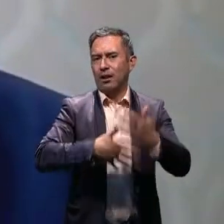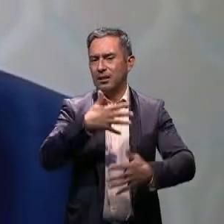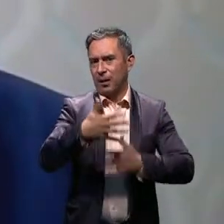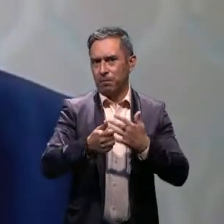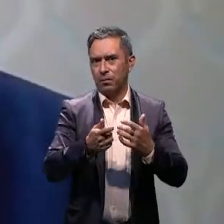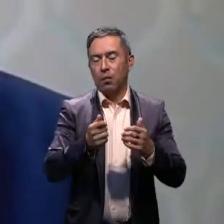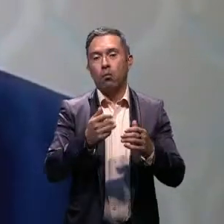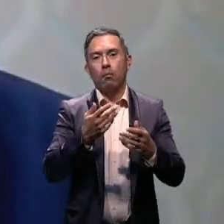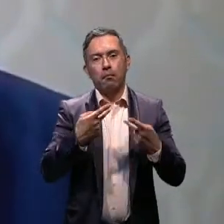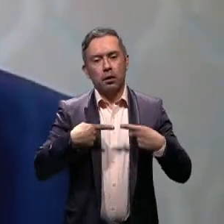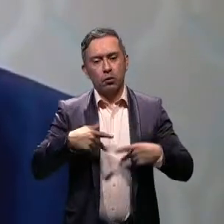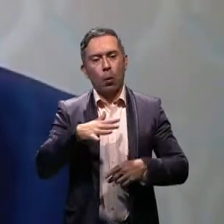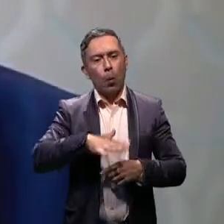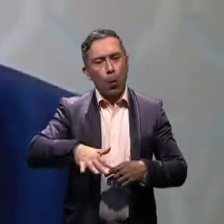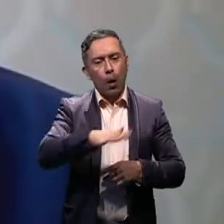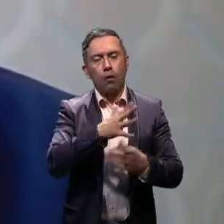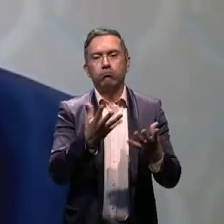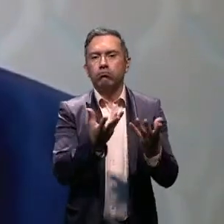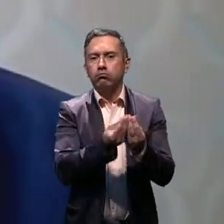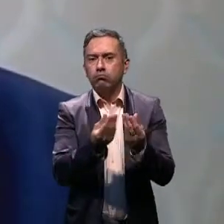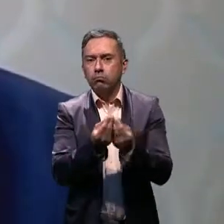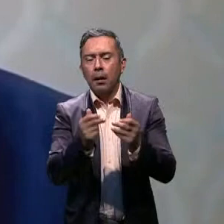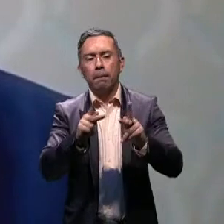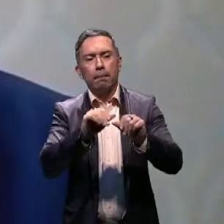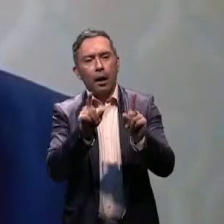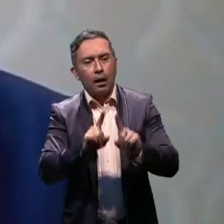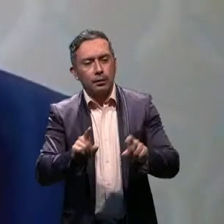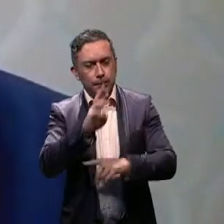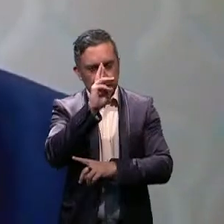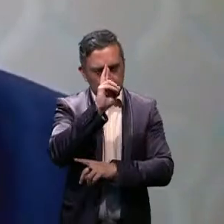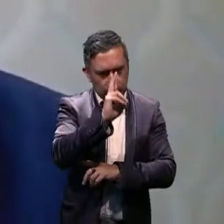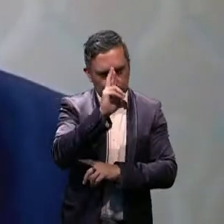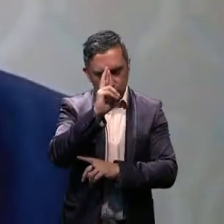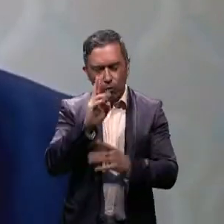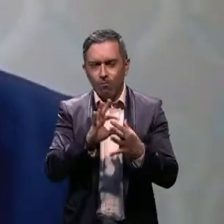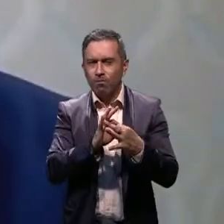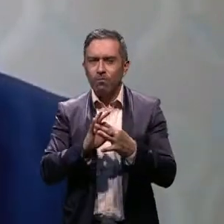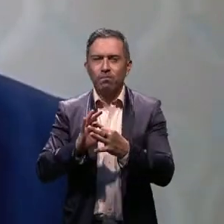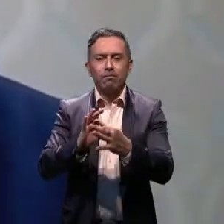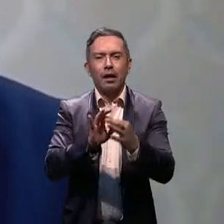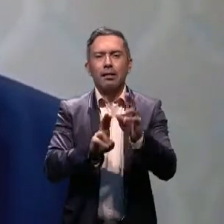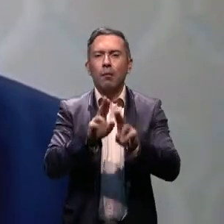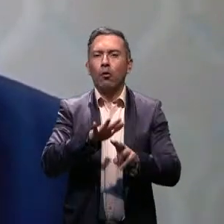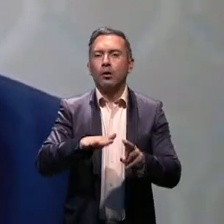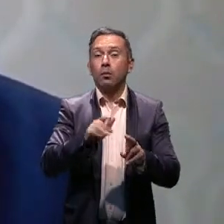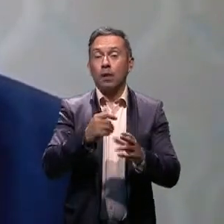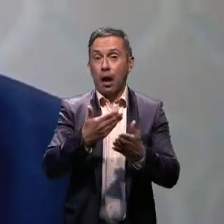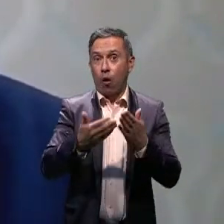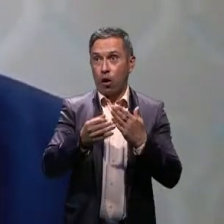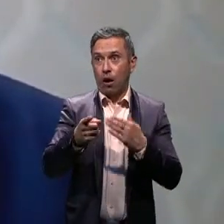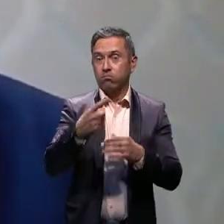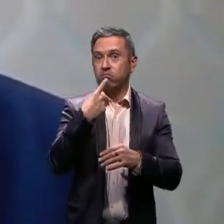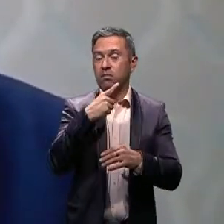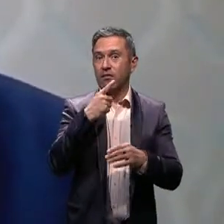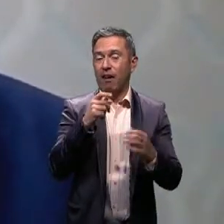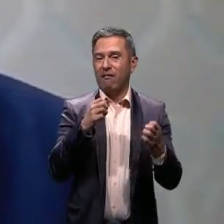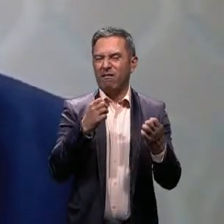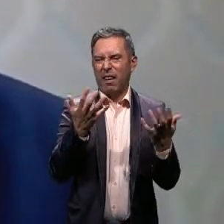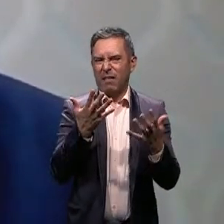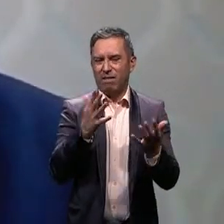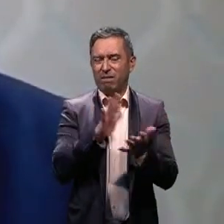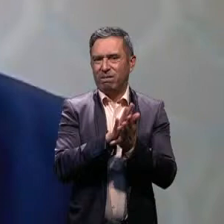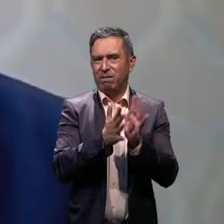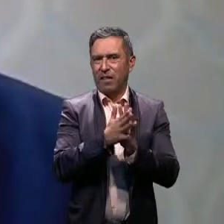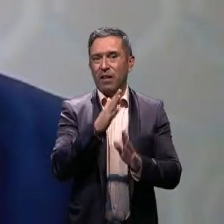to eliminate the foundation of peaceful living and democracy. These claims of fraud are